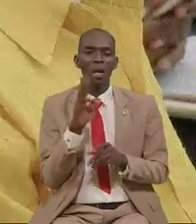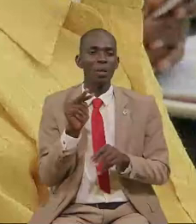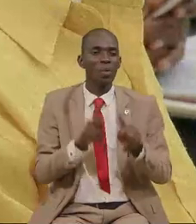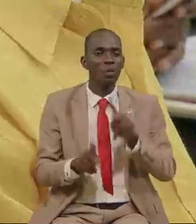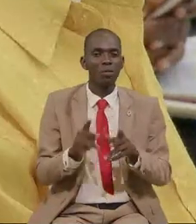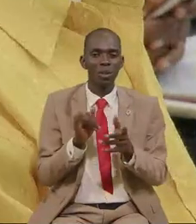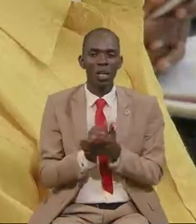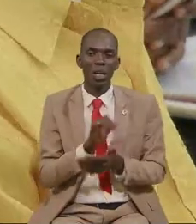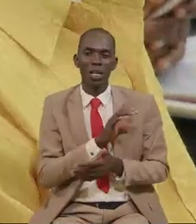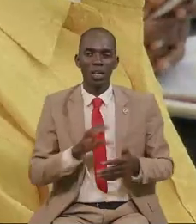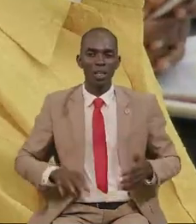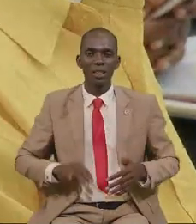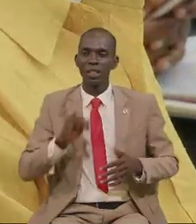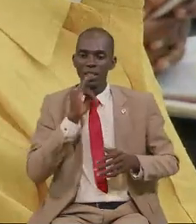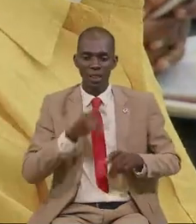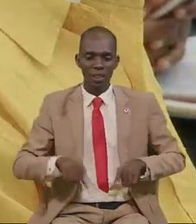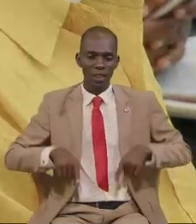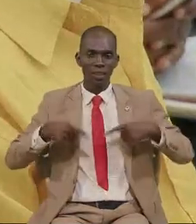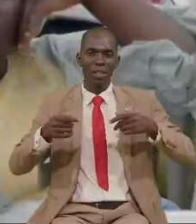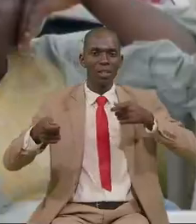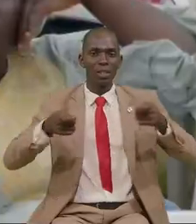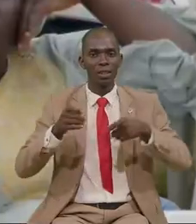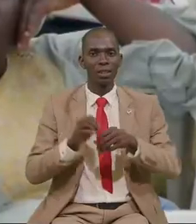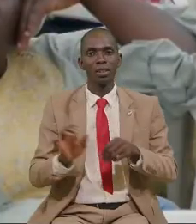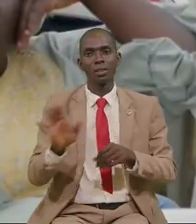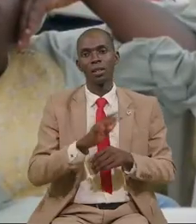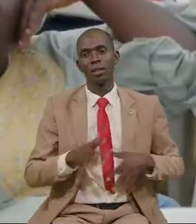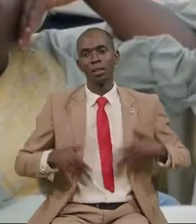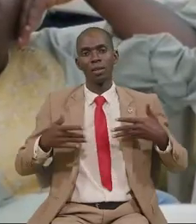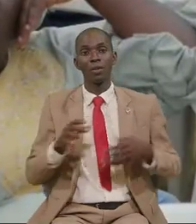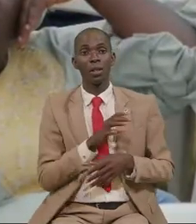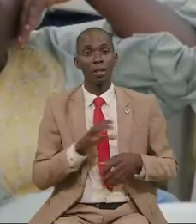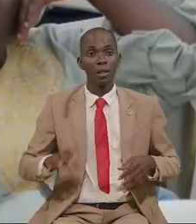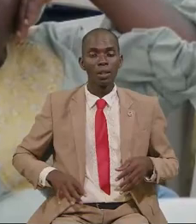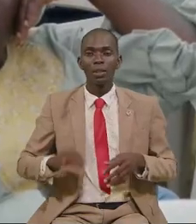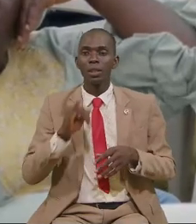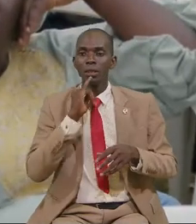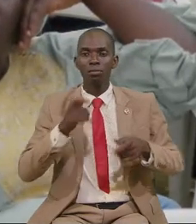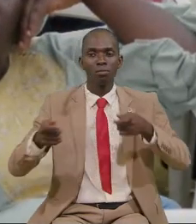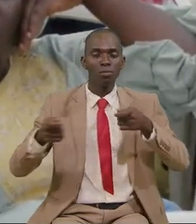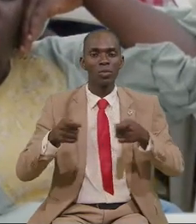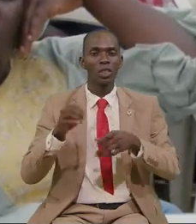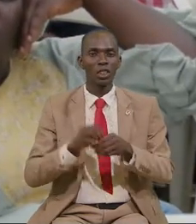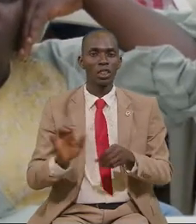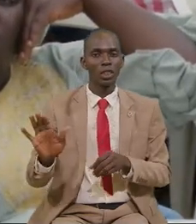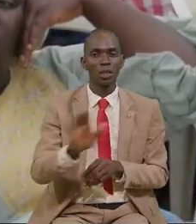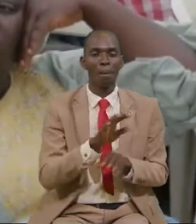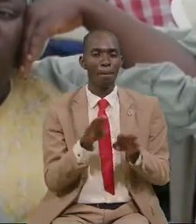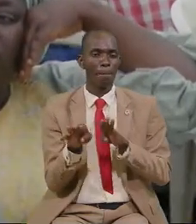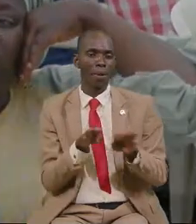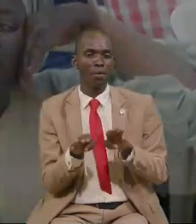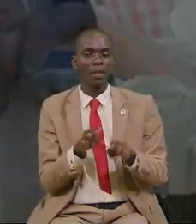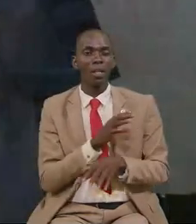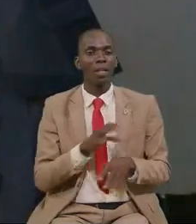Christ is reigning on his temper. Christ is reigning in his behavior. Christ